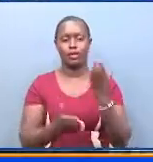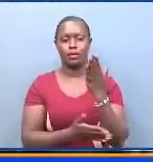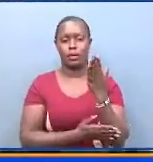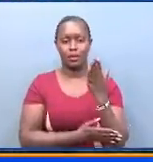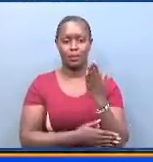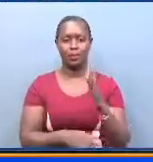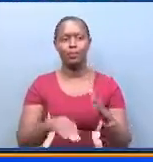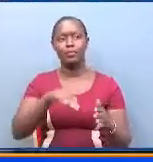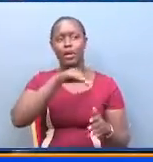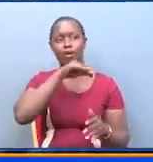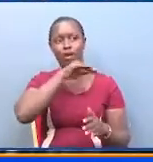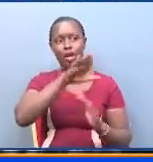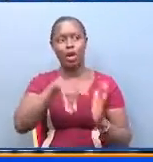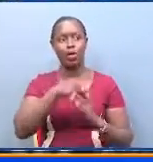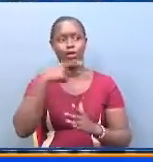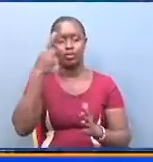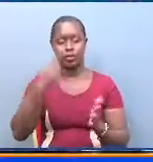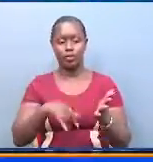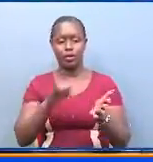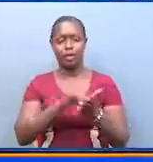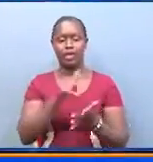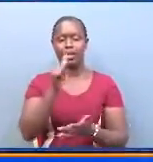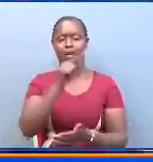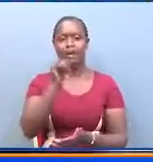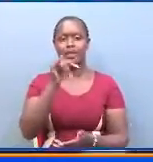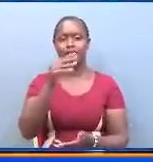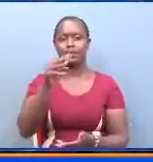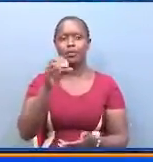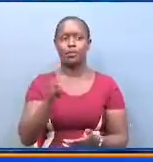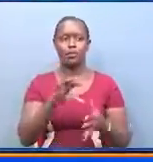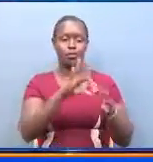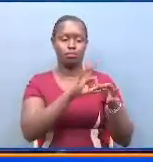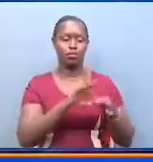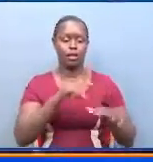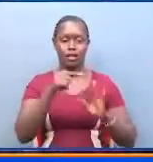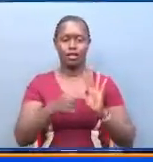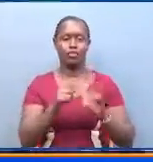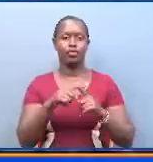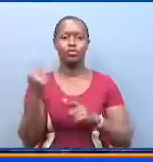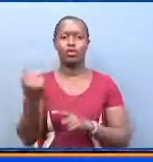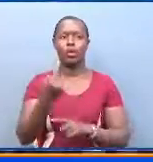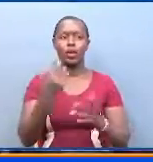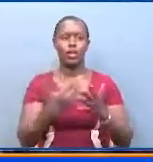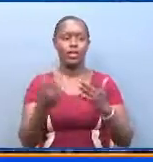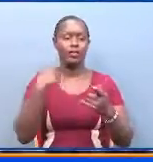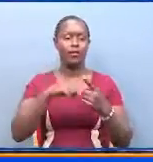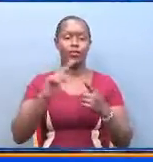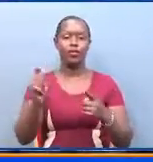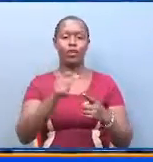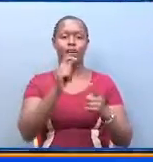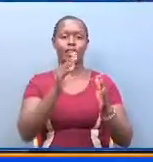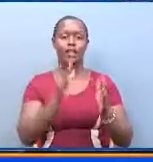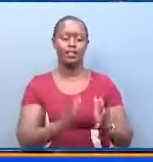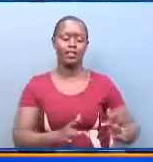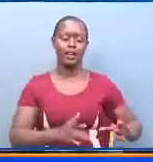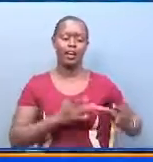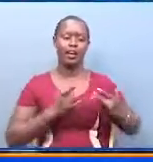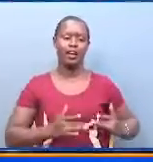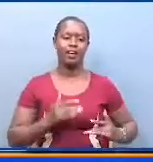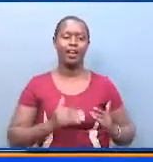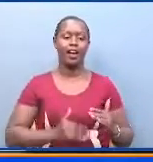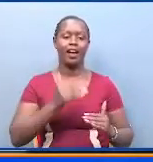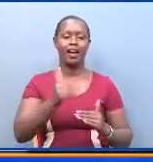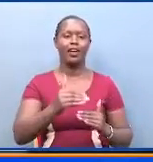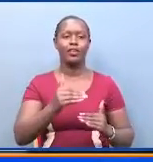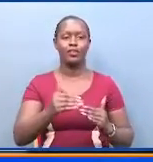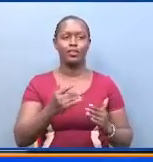Odinga's allies insisting that Azimio la Umoja coalition was the only outfit with Kenyans at heart ahead of next week's